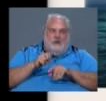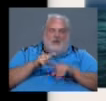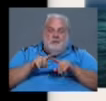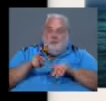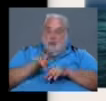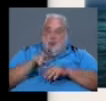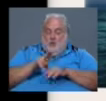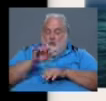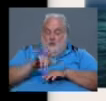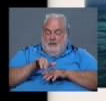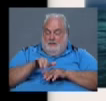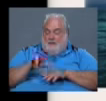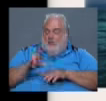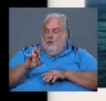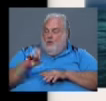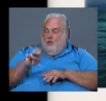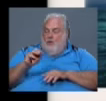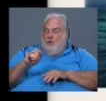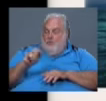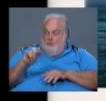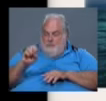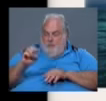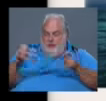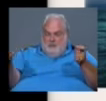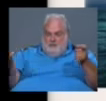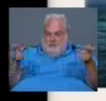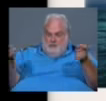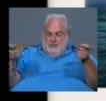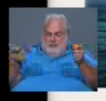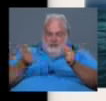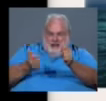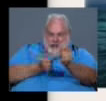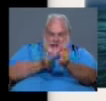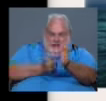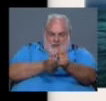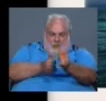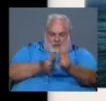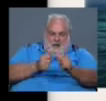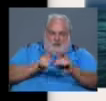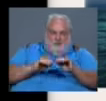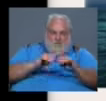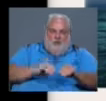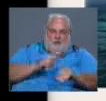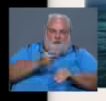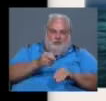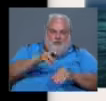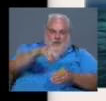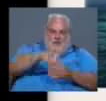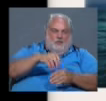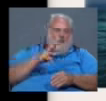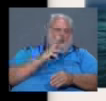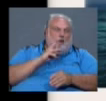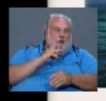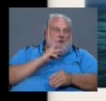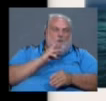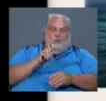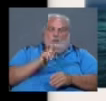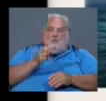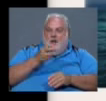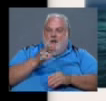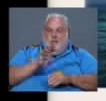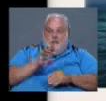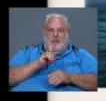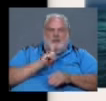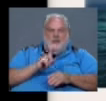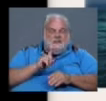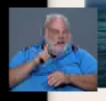these, remote operate these vehicles or tow sensors behind us, we can put the sensors down in the water column so that they can be where the submarine is, and then we can